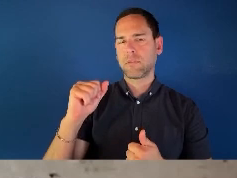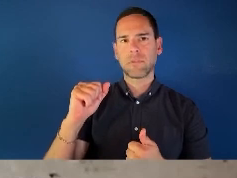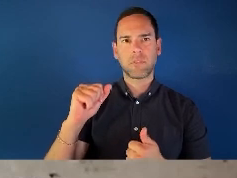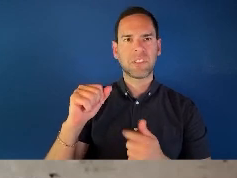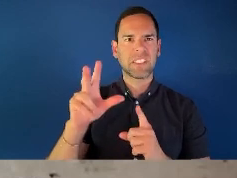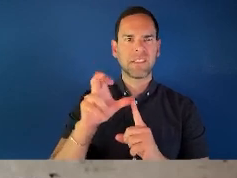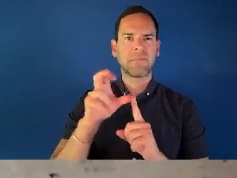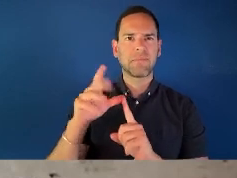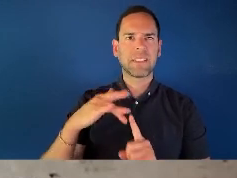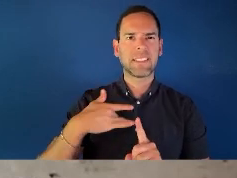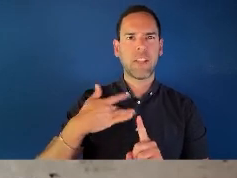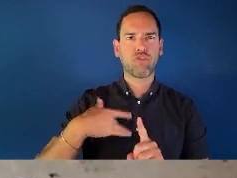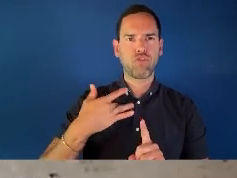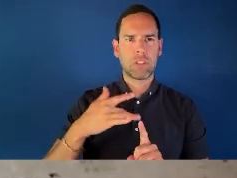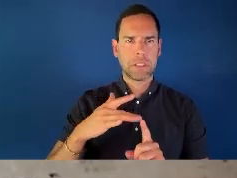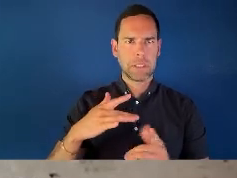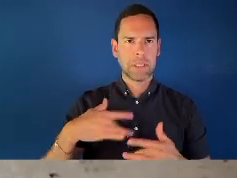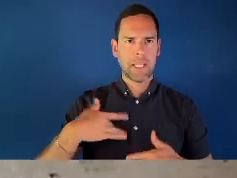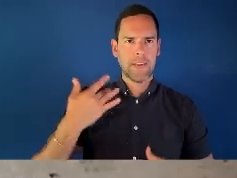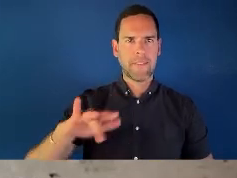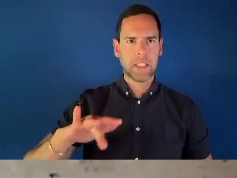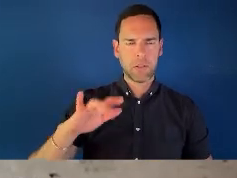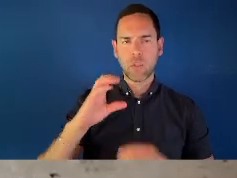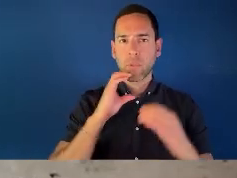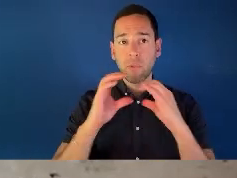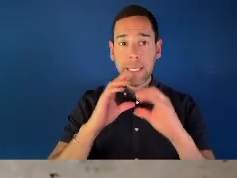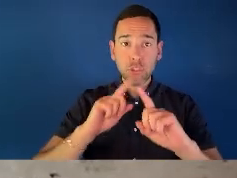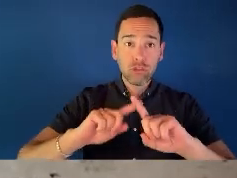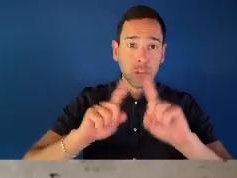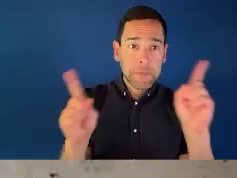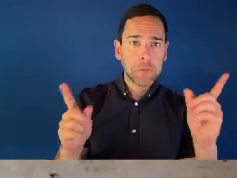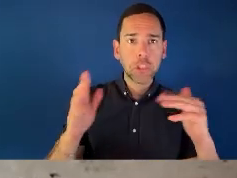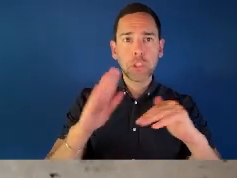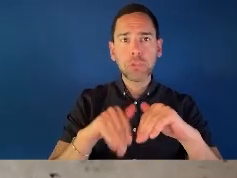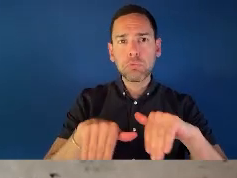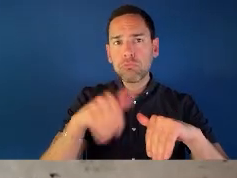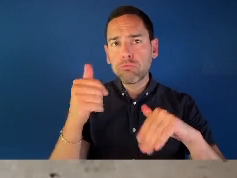maybe some people would say obsessive interests.